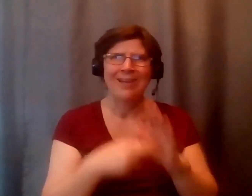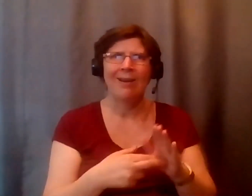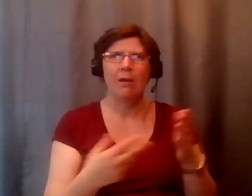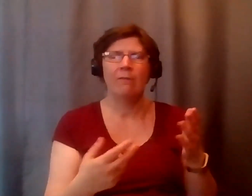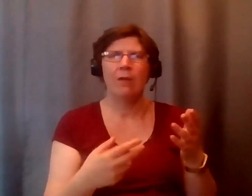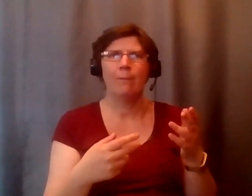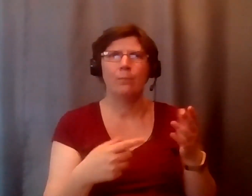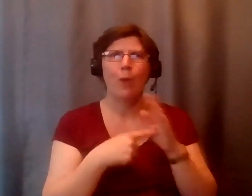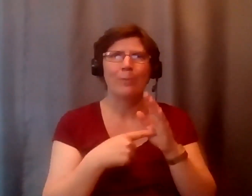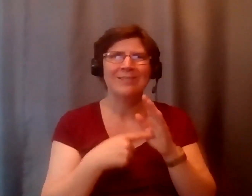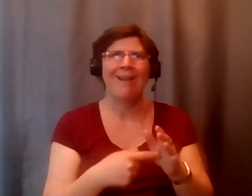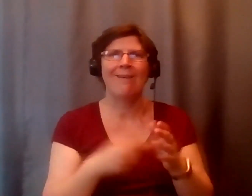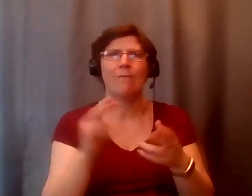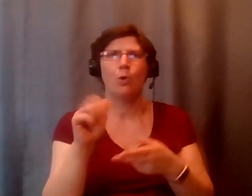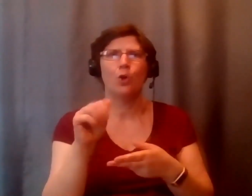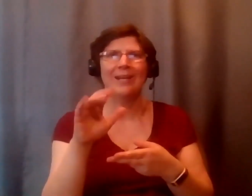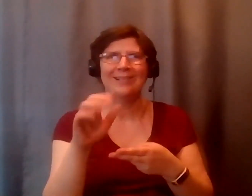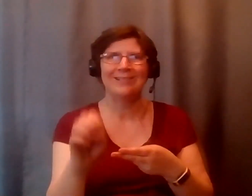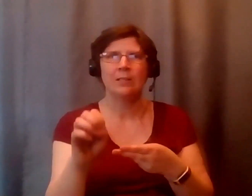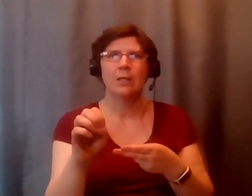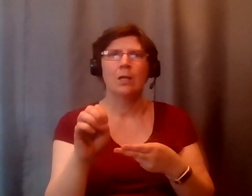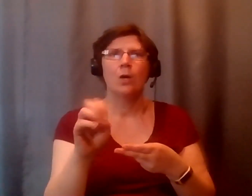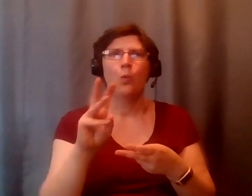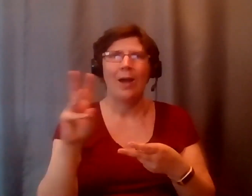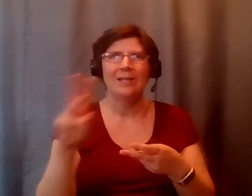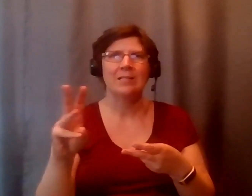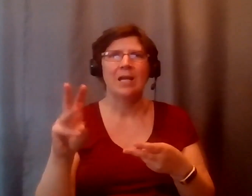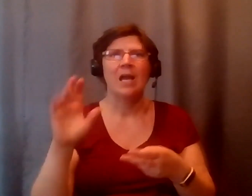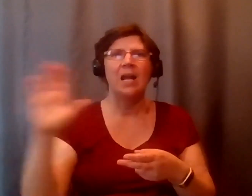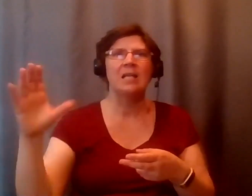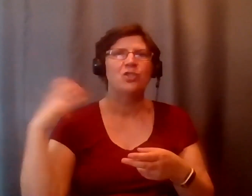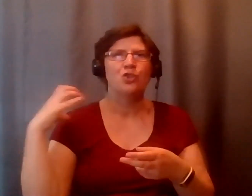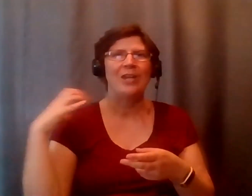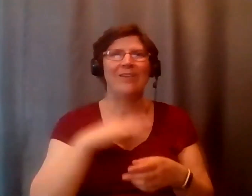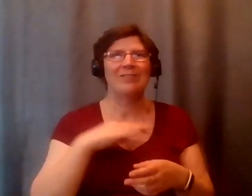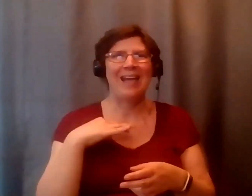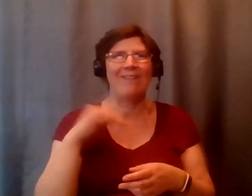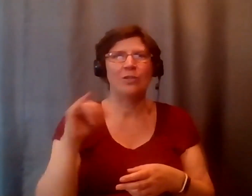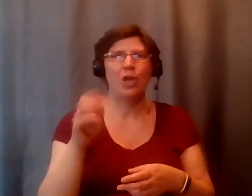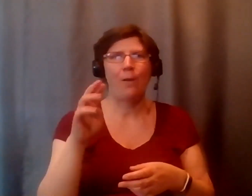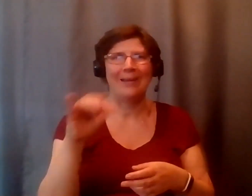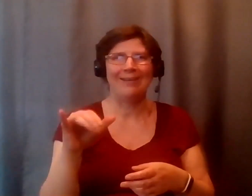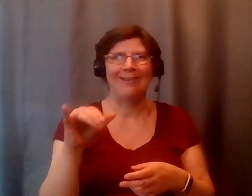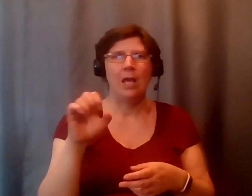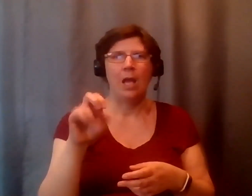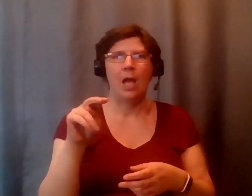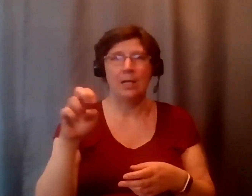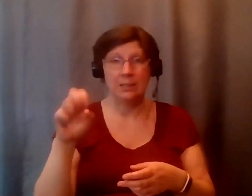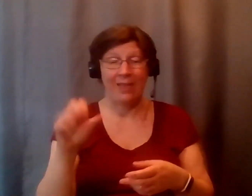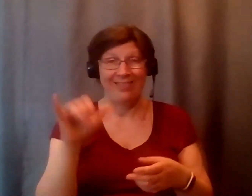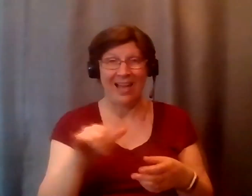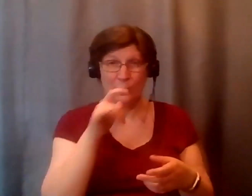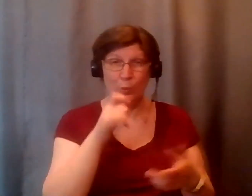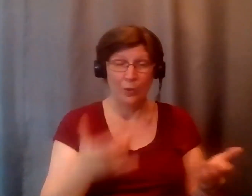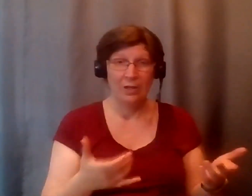Maurice, Representative Maurice West, and his chief of staff, Jeremy Ennis. That's who it was. Yeah. Okay. So we had a meeting with those two, and